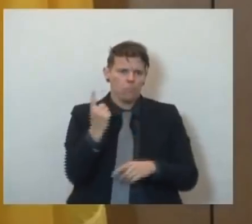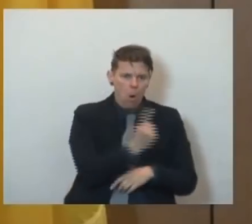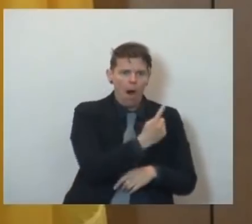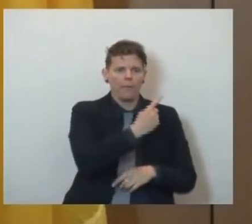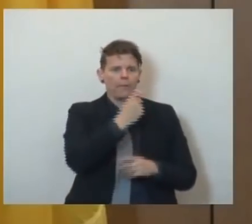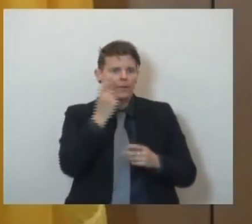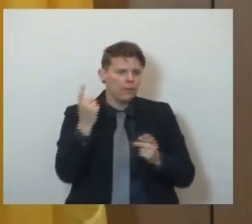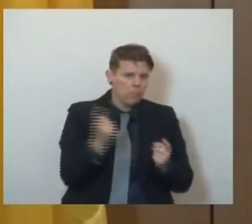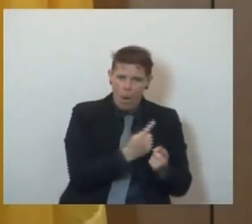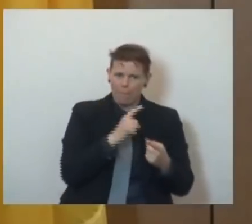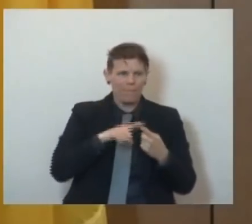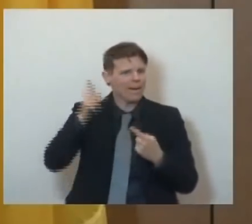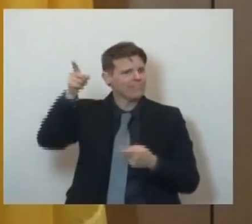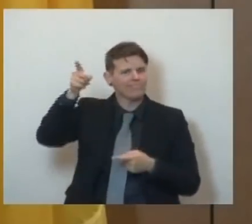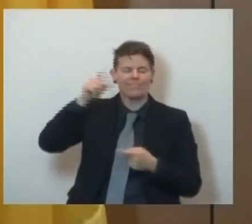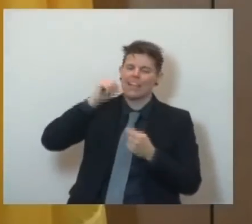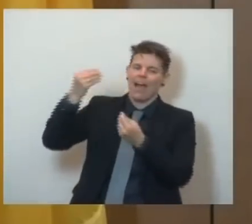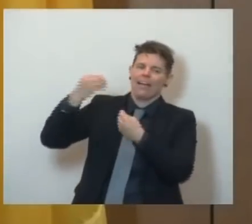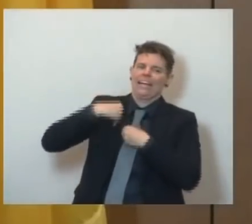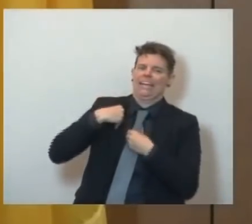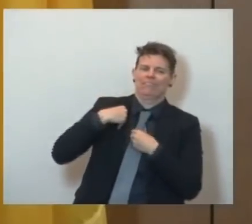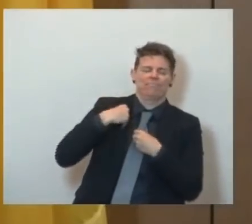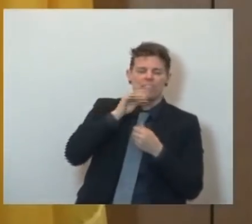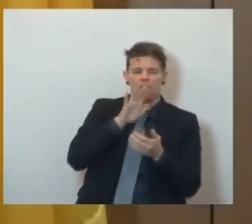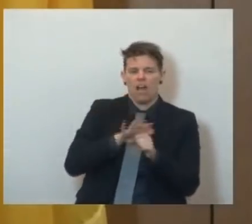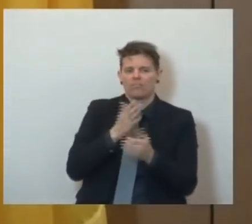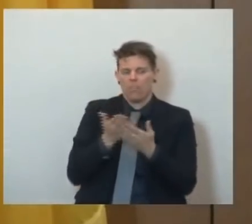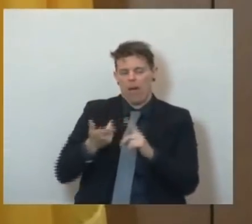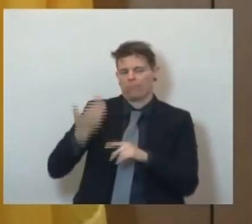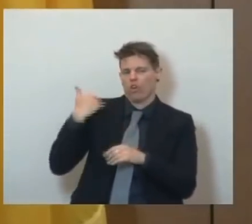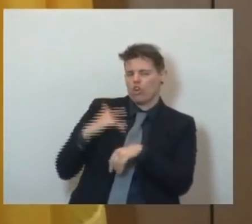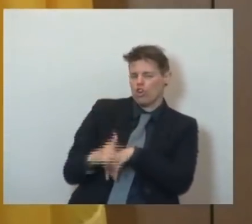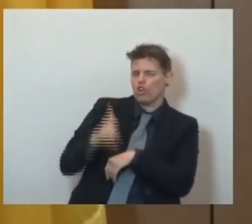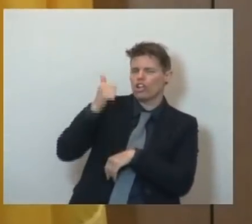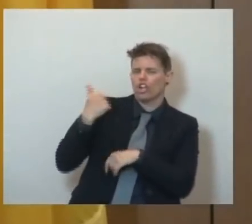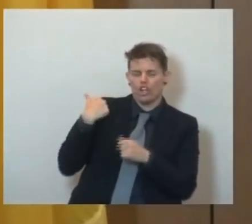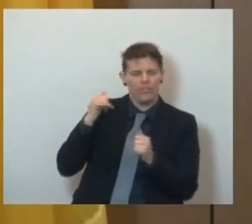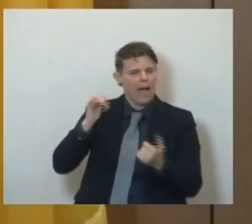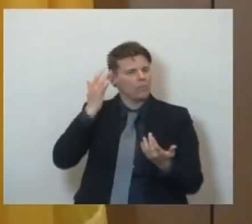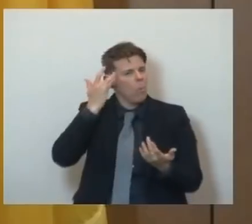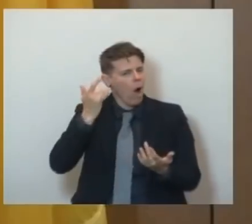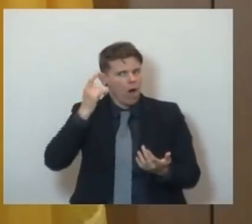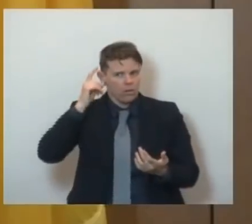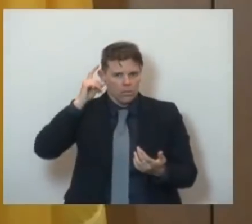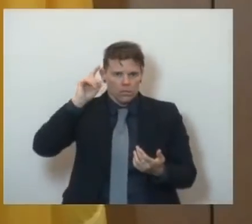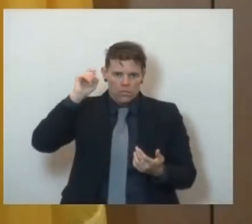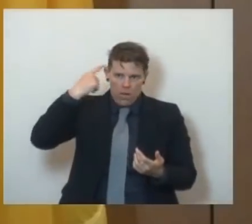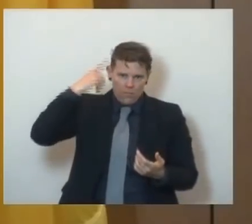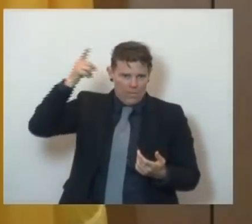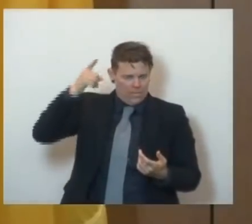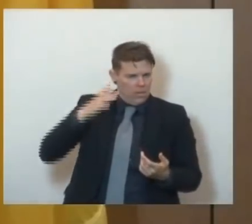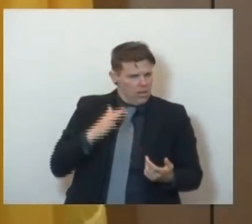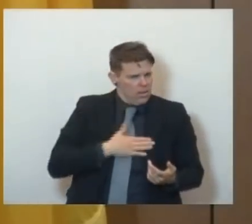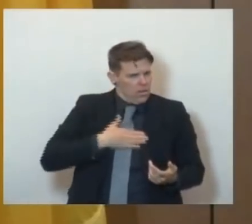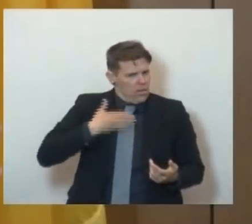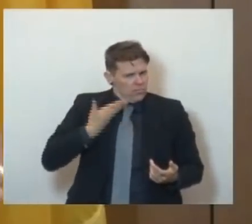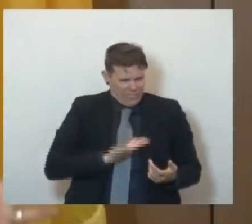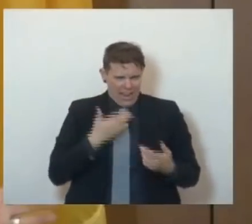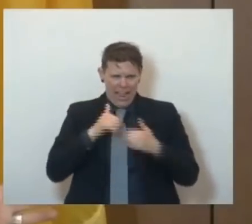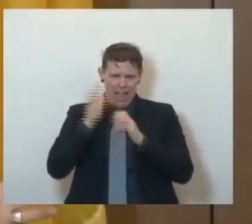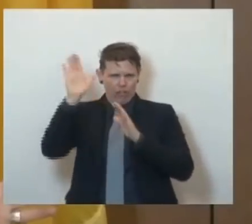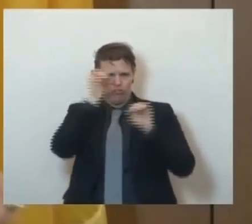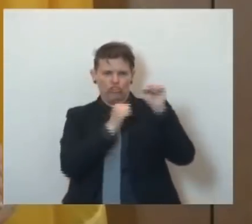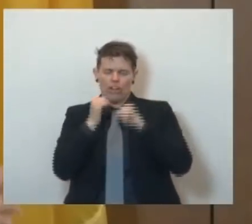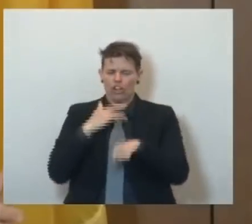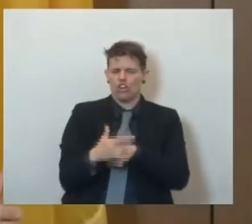commodities or supplies to do that. So this is why governors are so upset about the testing strategy. So we're going to go